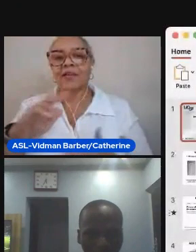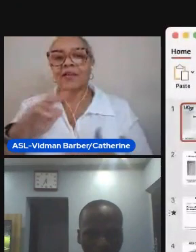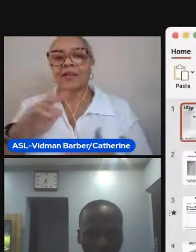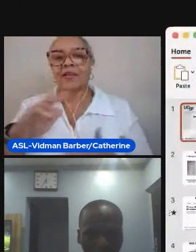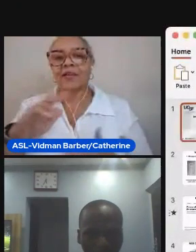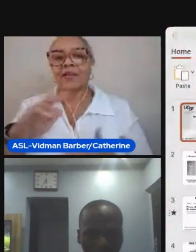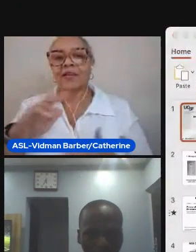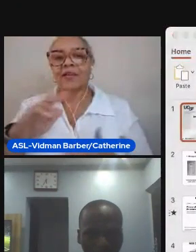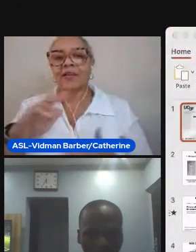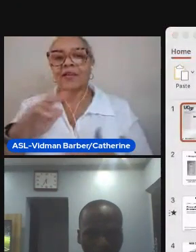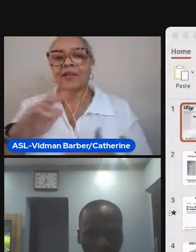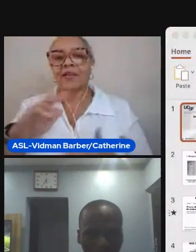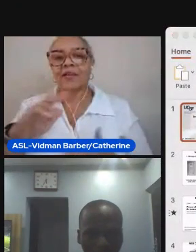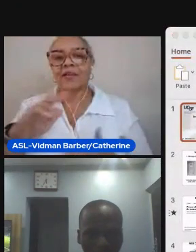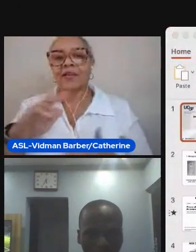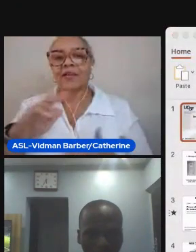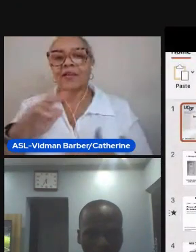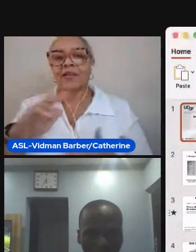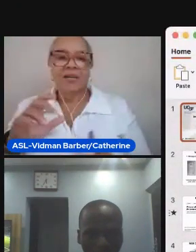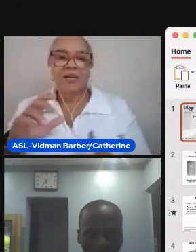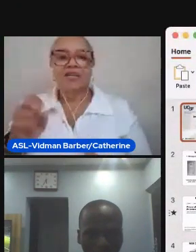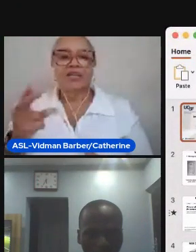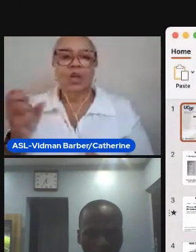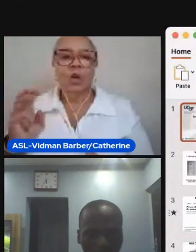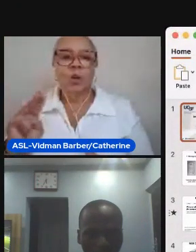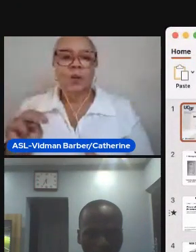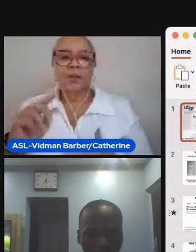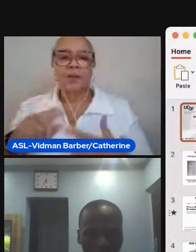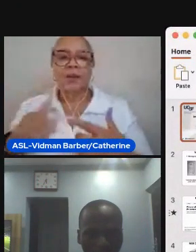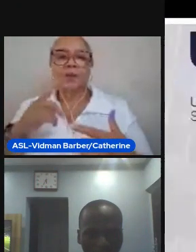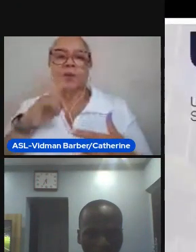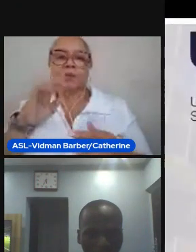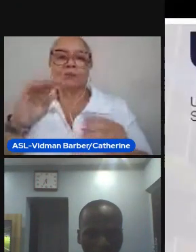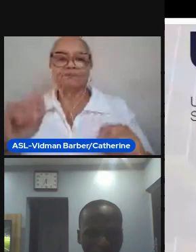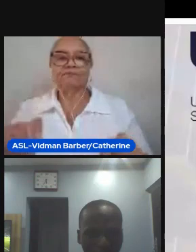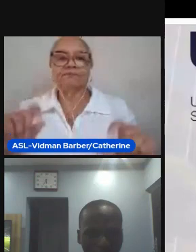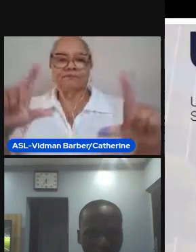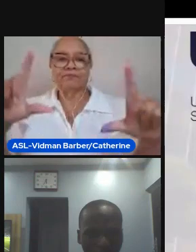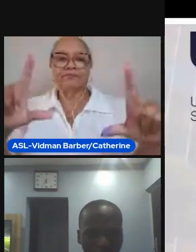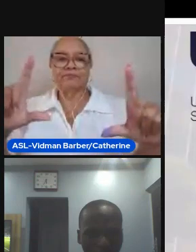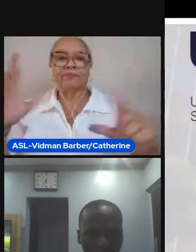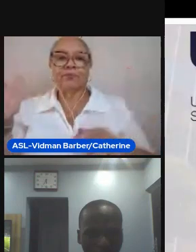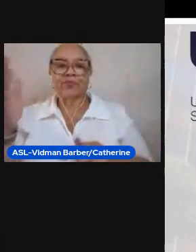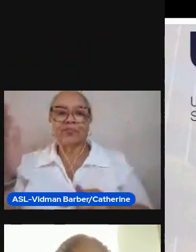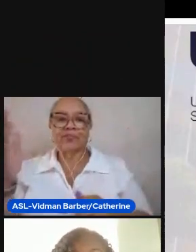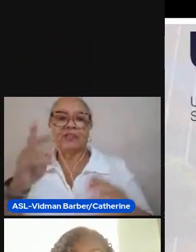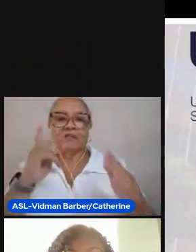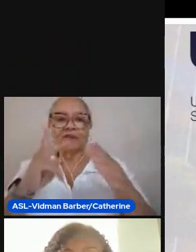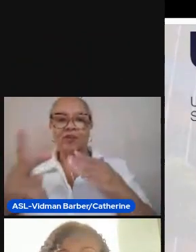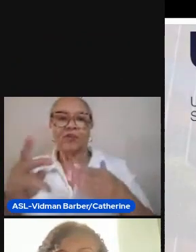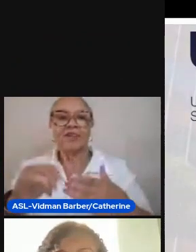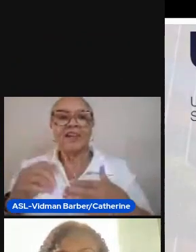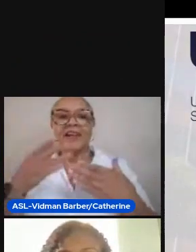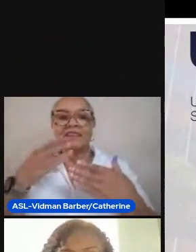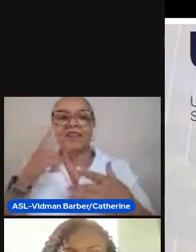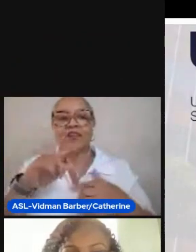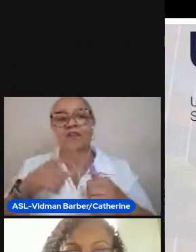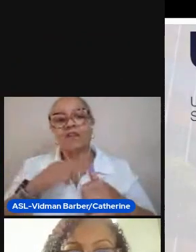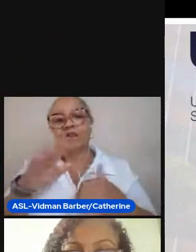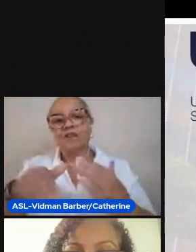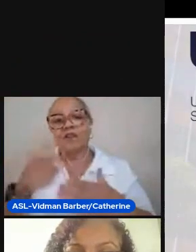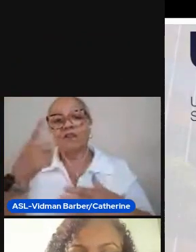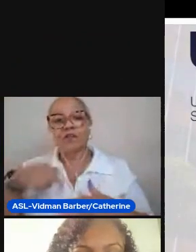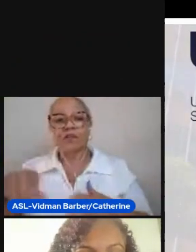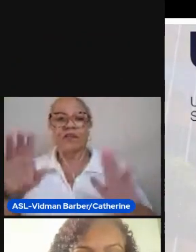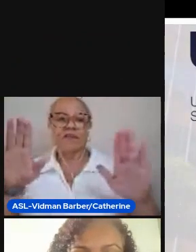Thank you so much, Shion. So I'll just put this on presenter view. So thank you, first of all, for this